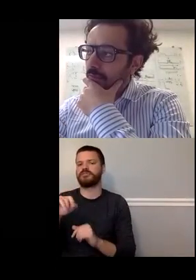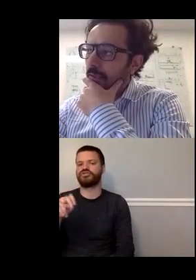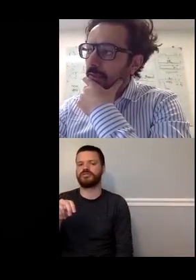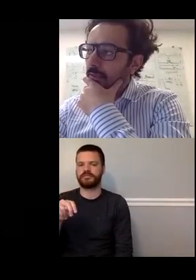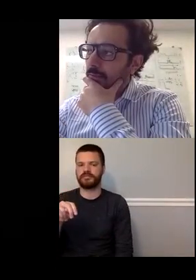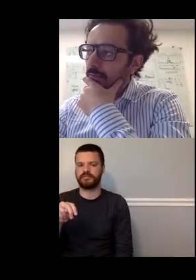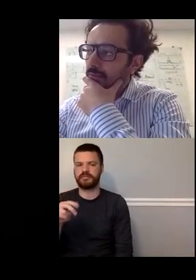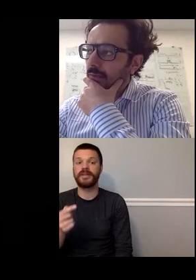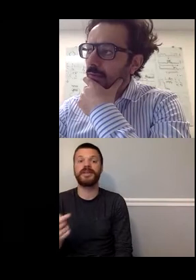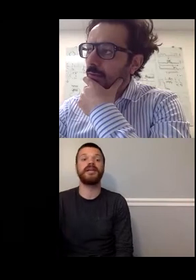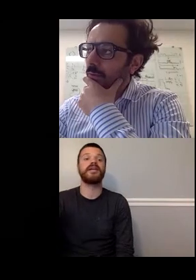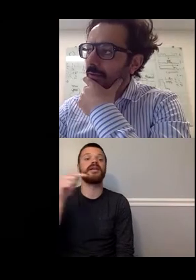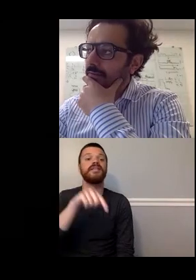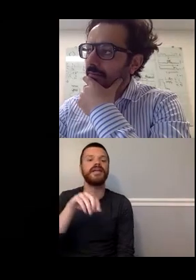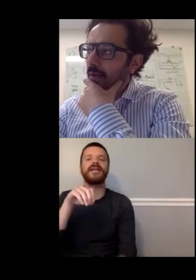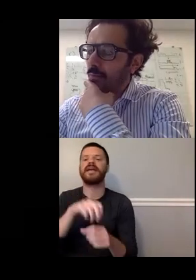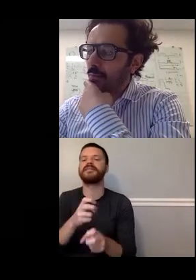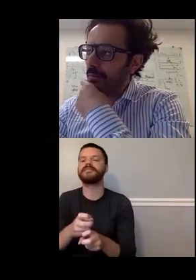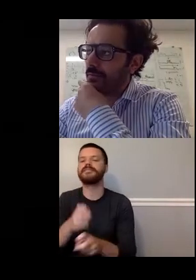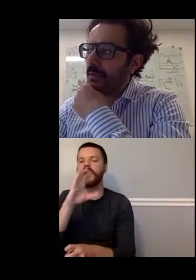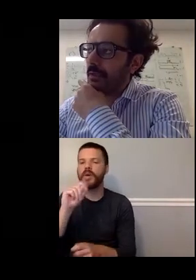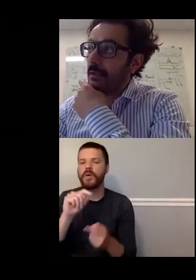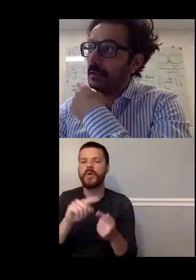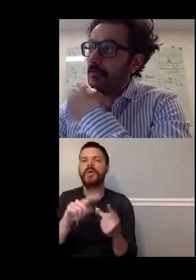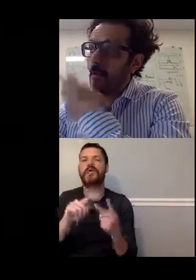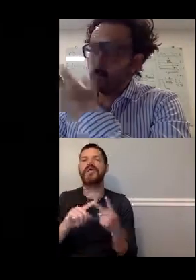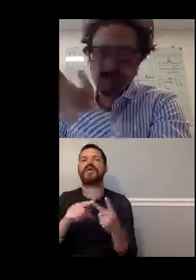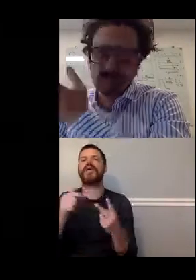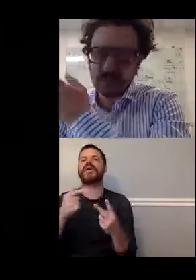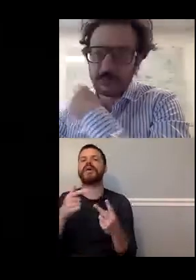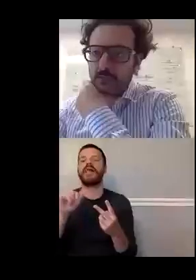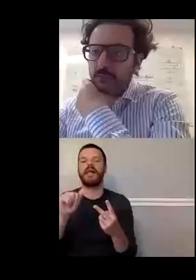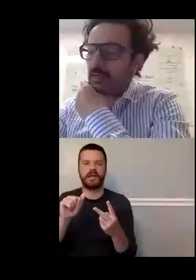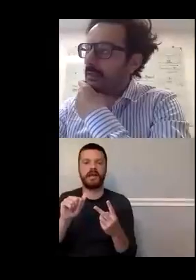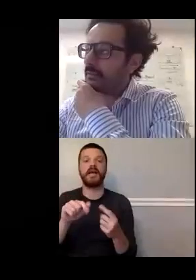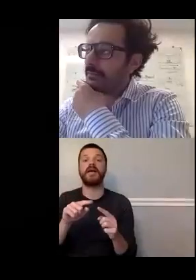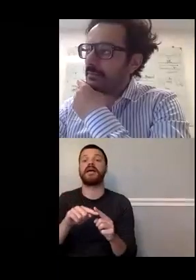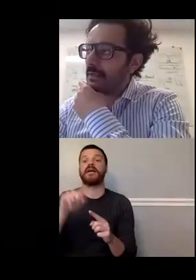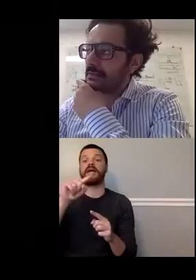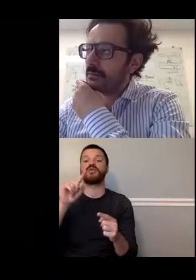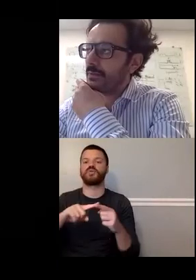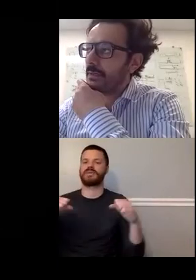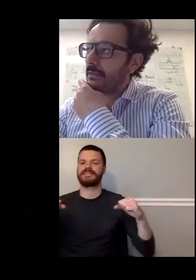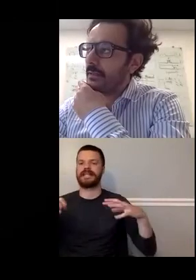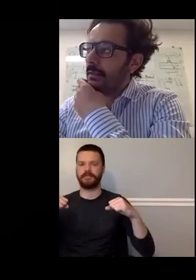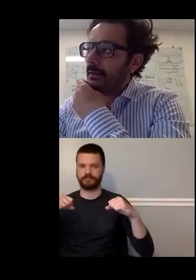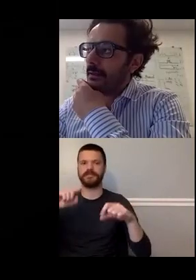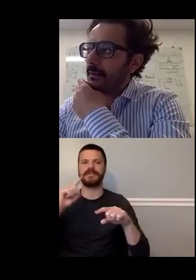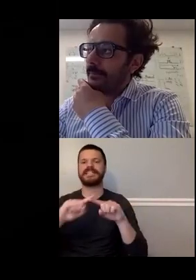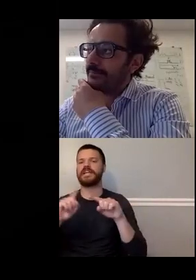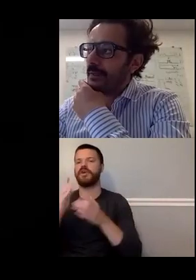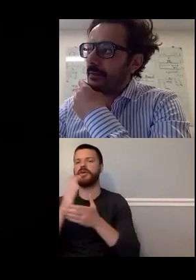root ganglia, into the spinal cord, and travel upwards into and synapse into many different areas in the brain.